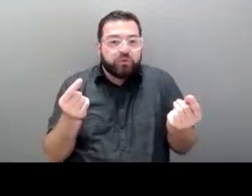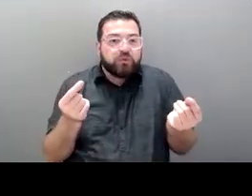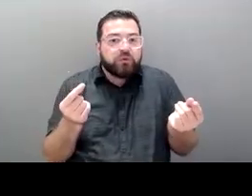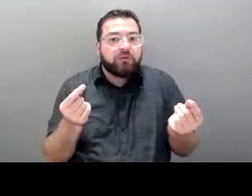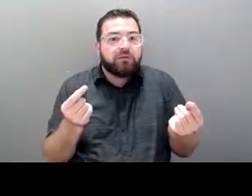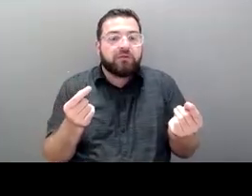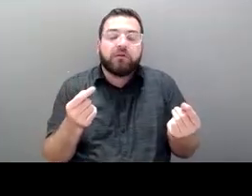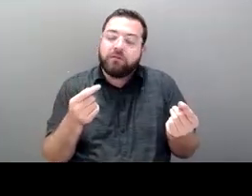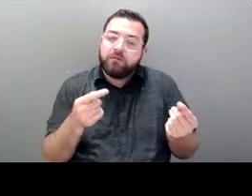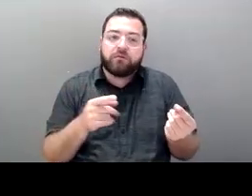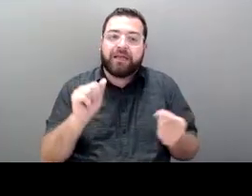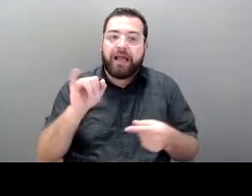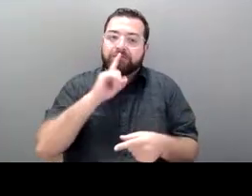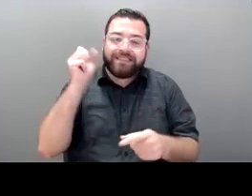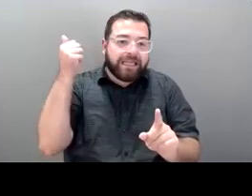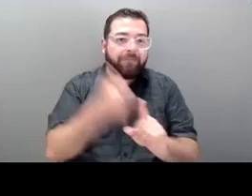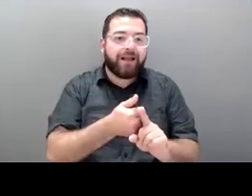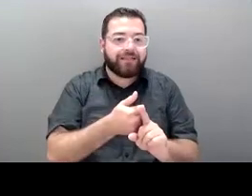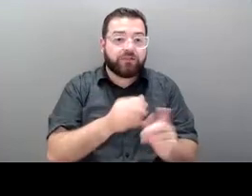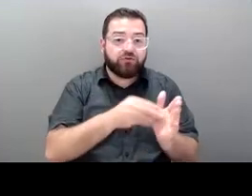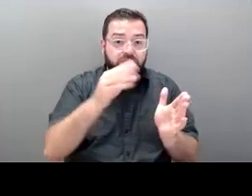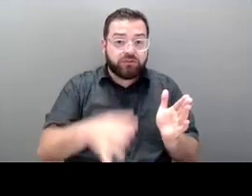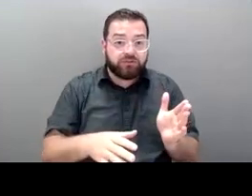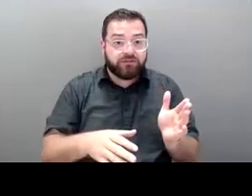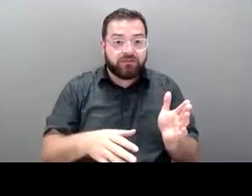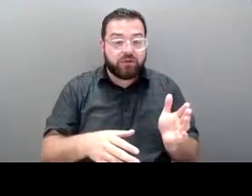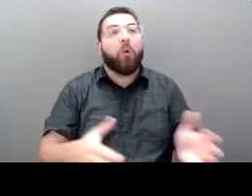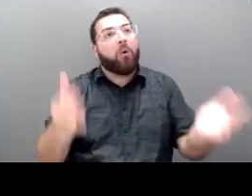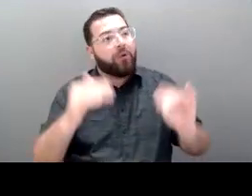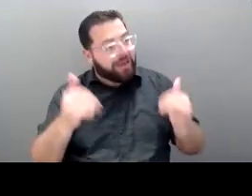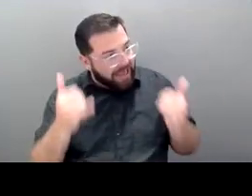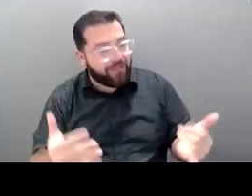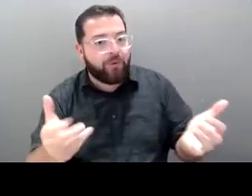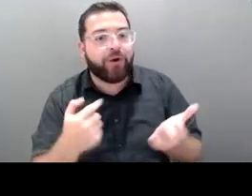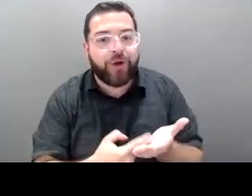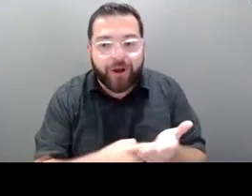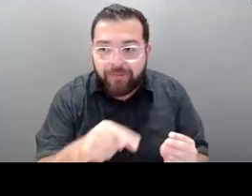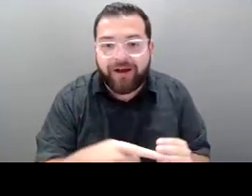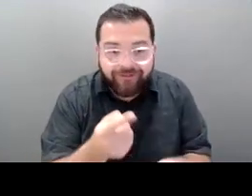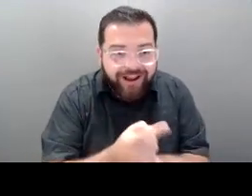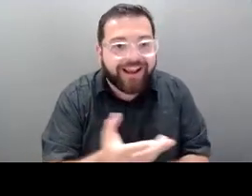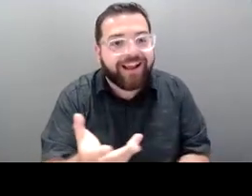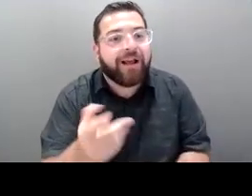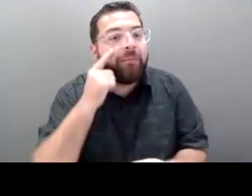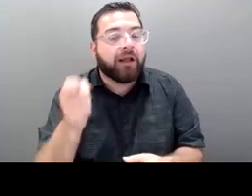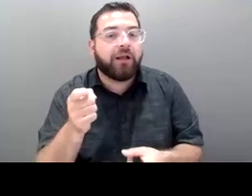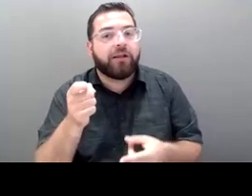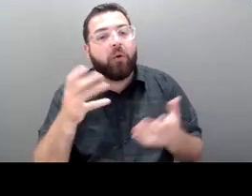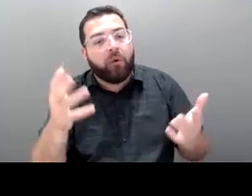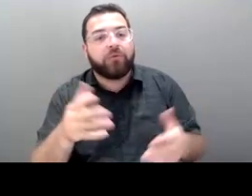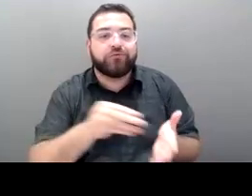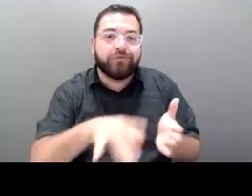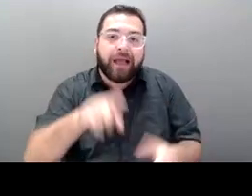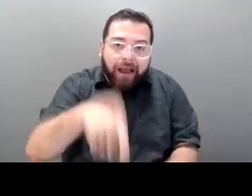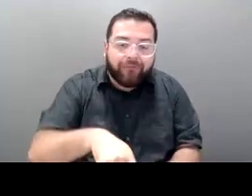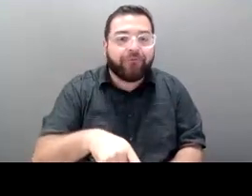such an impact on students. So now they want to talk about it, Deanna, right? Because they have to, it's all we